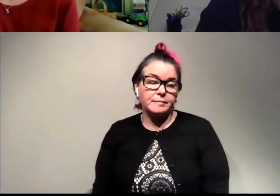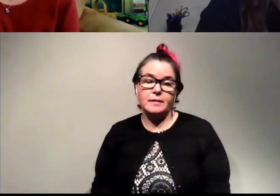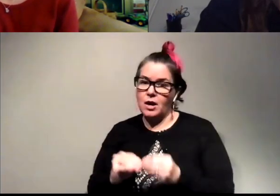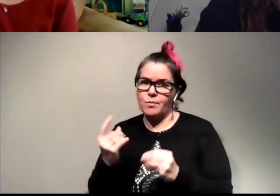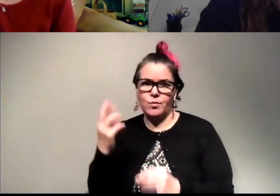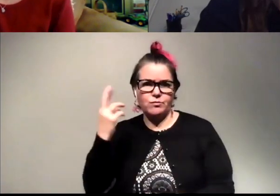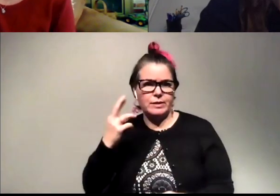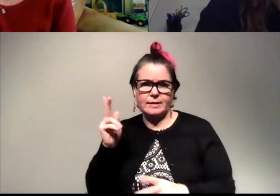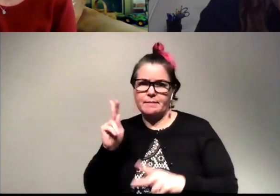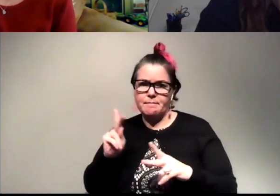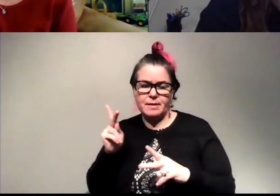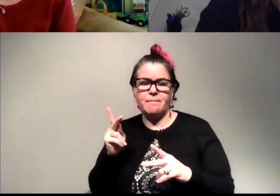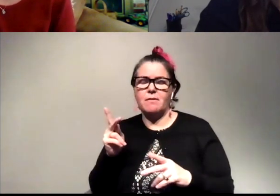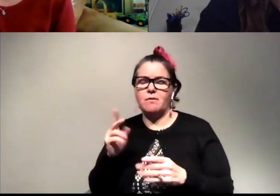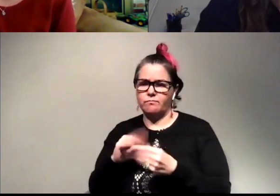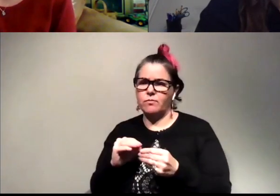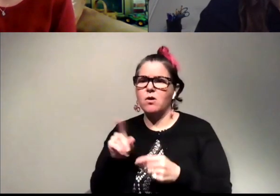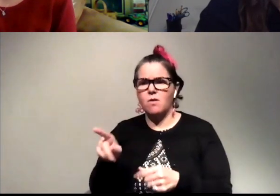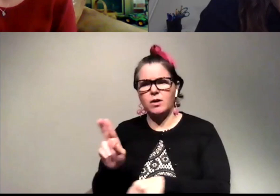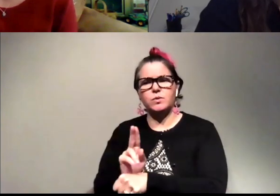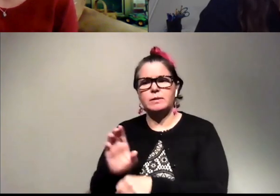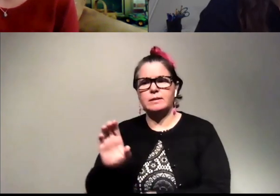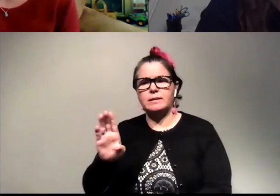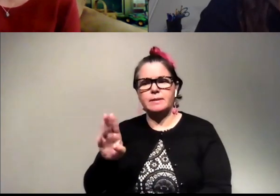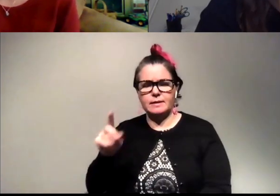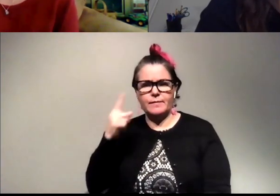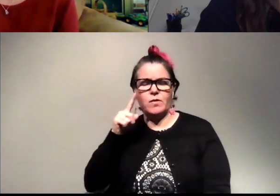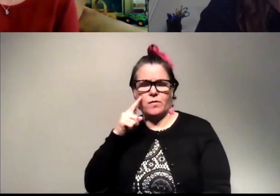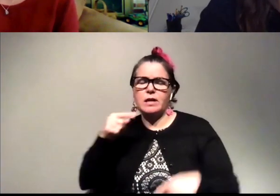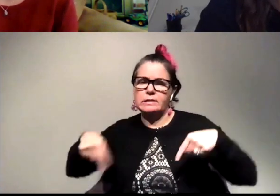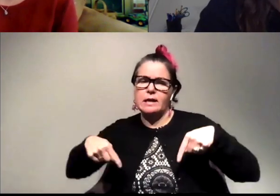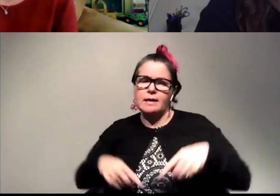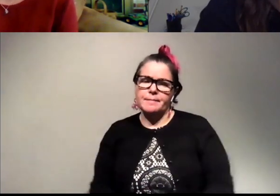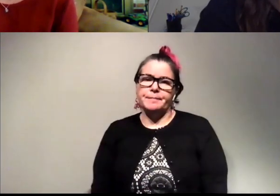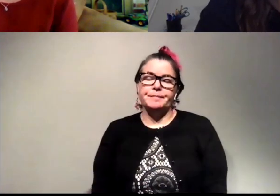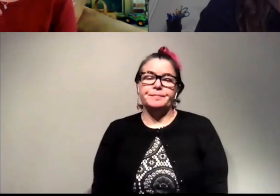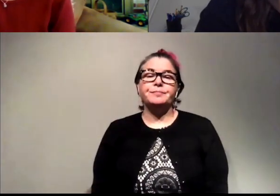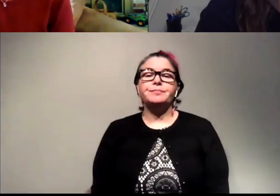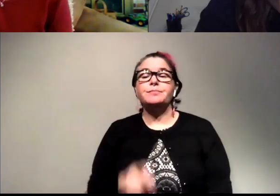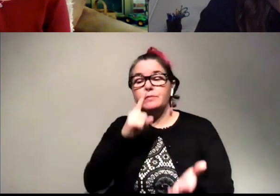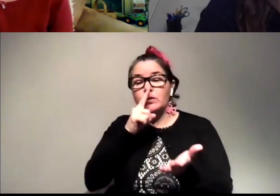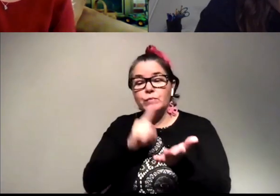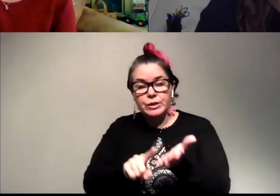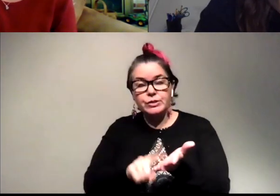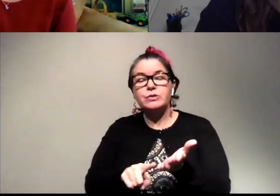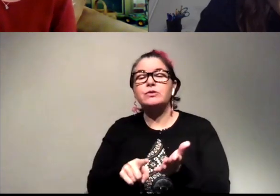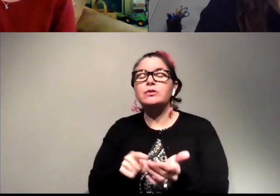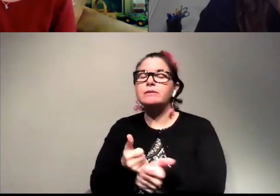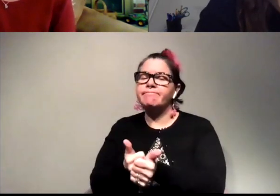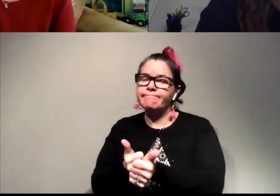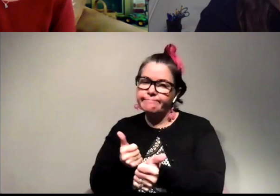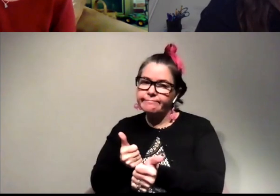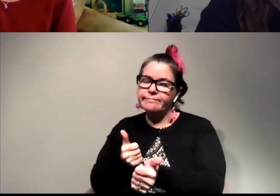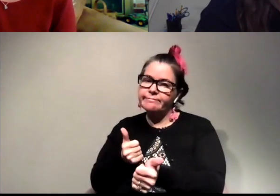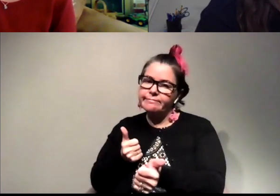reasons why people say they use CBD. Again, the research is a little behind. So